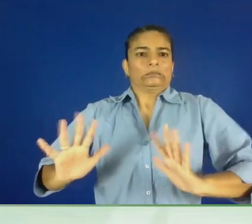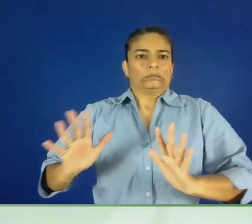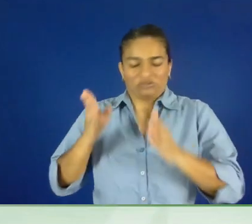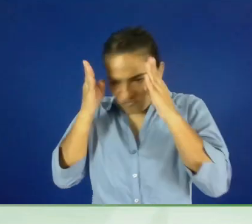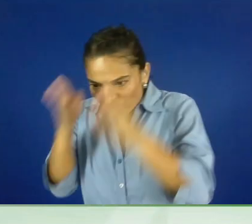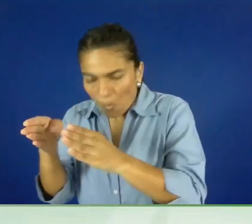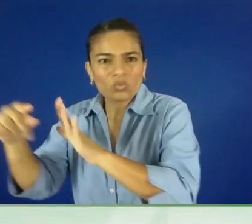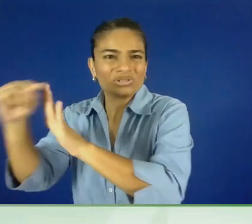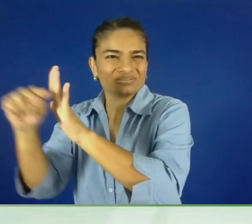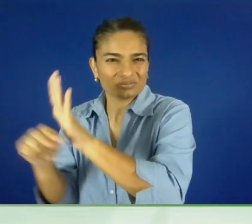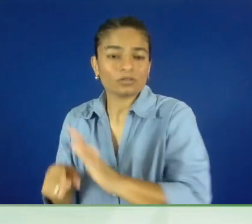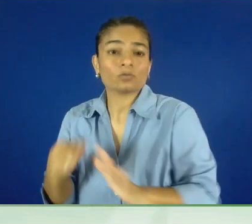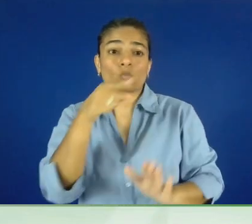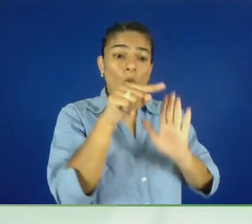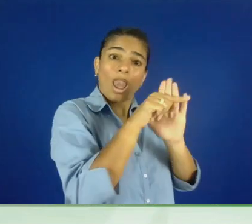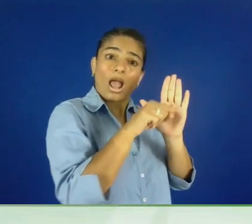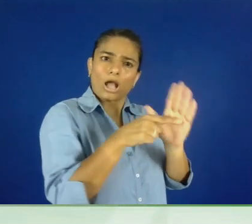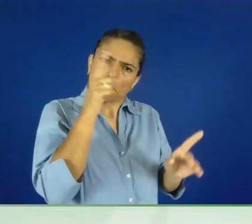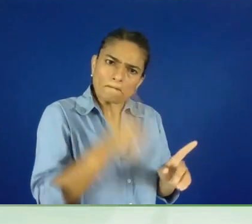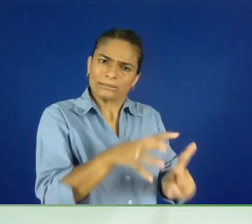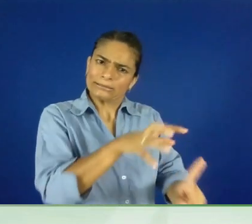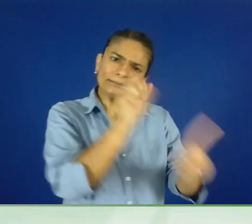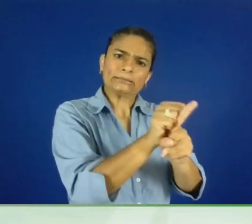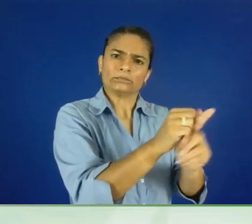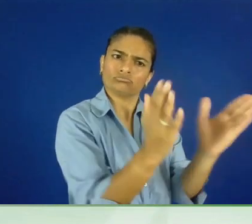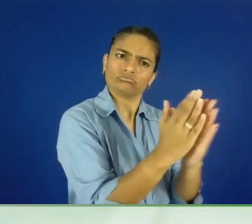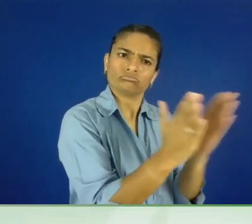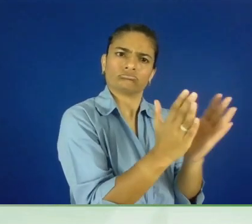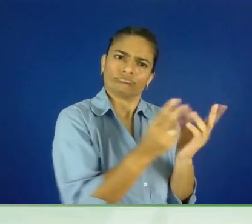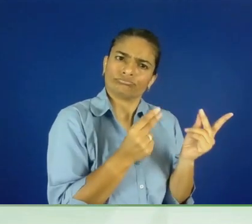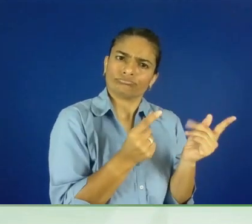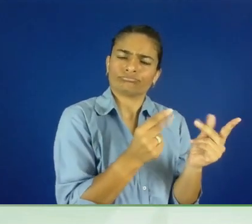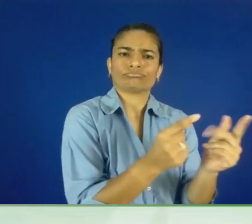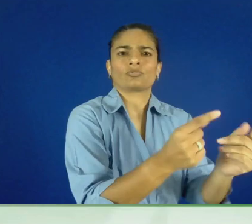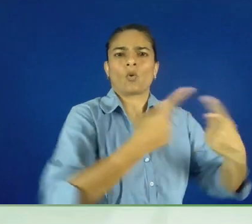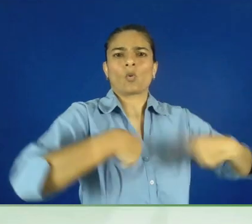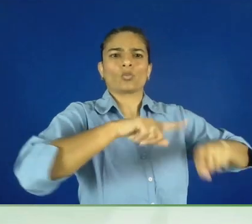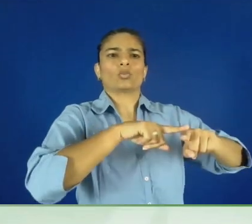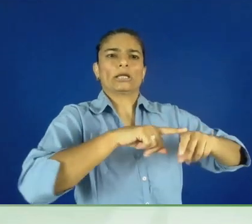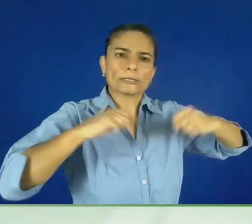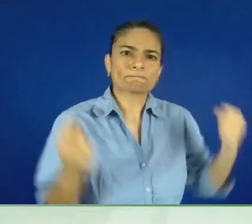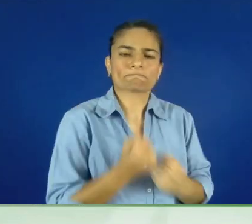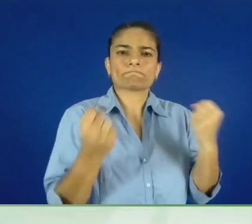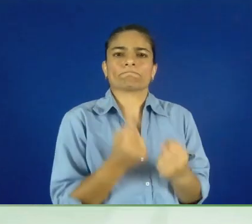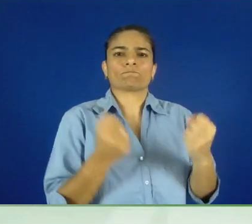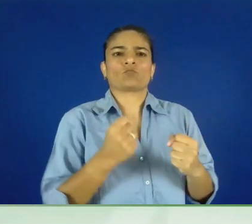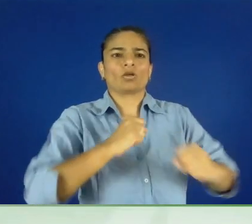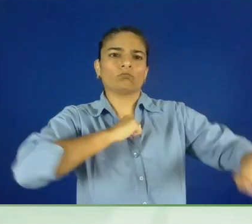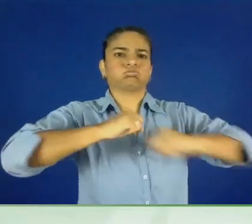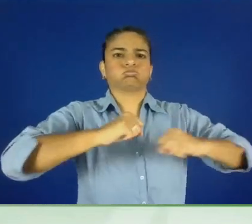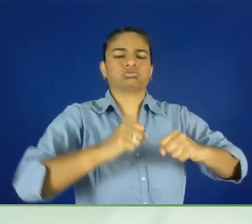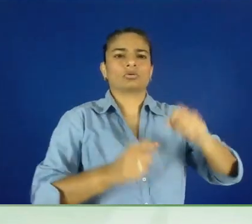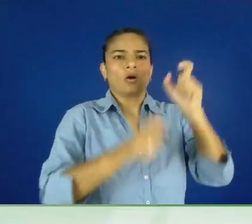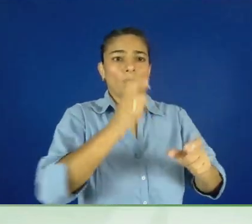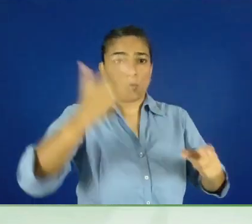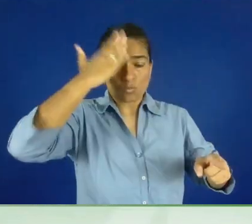do these 3 things to warrant no check or a deeper check. I'm interested, when we talk about AI in